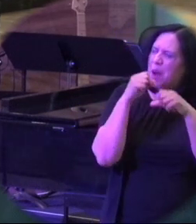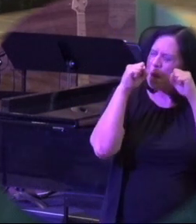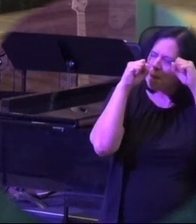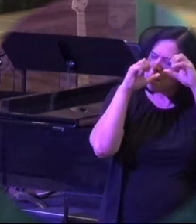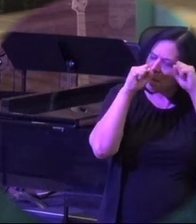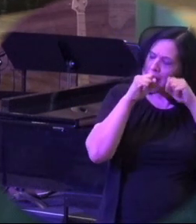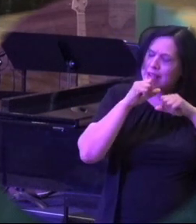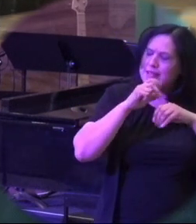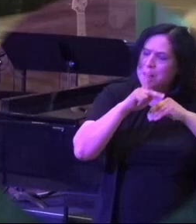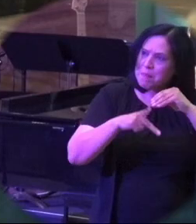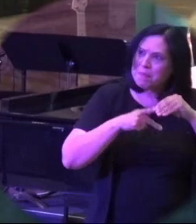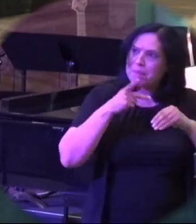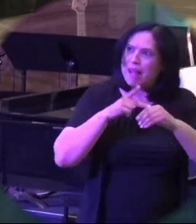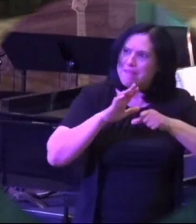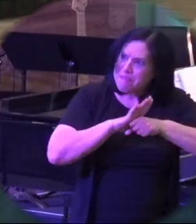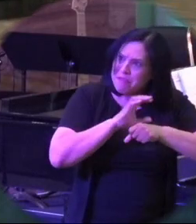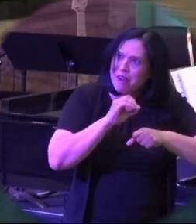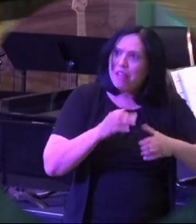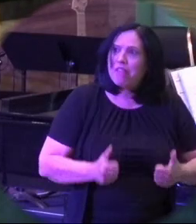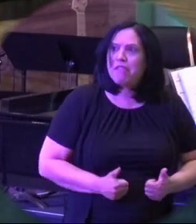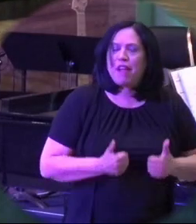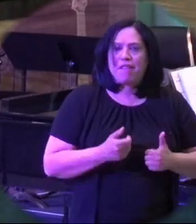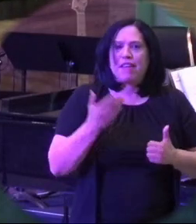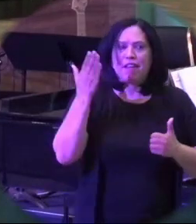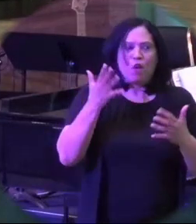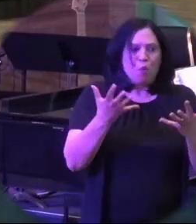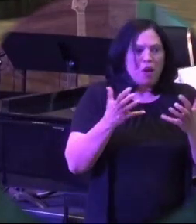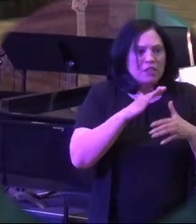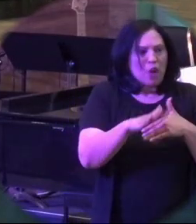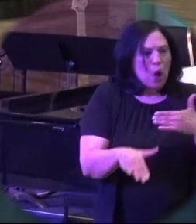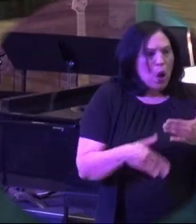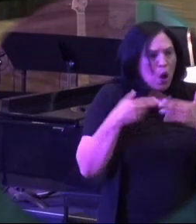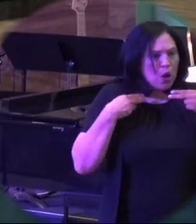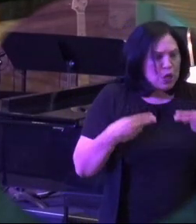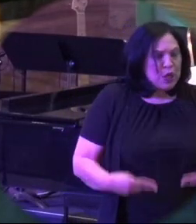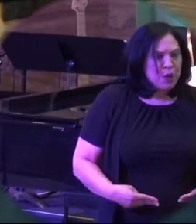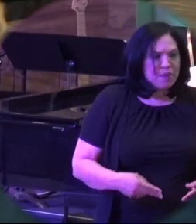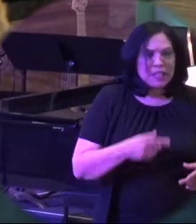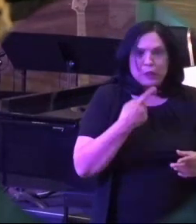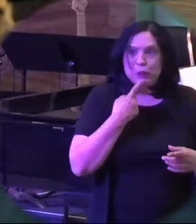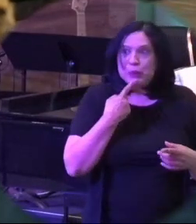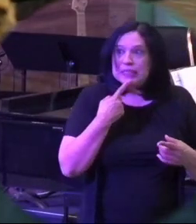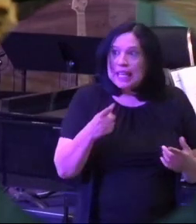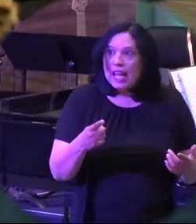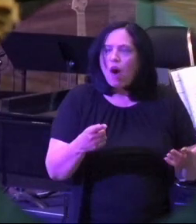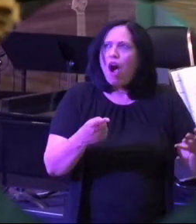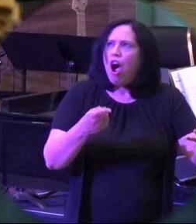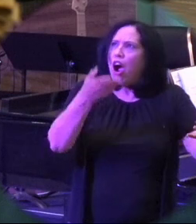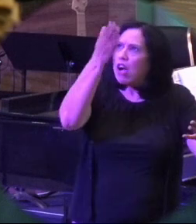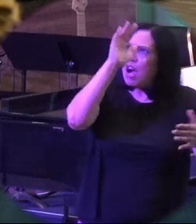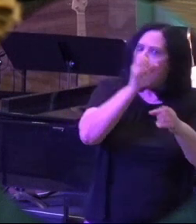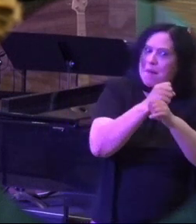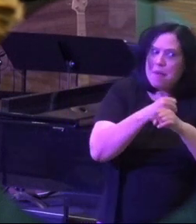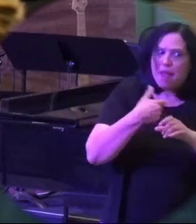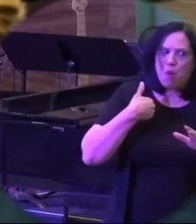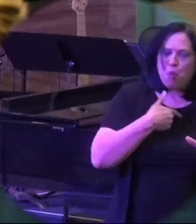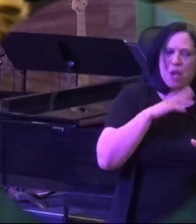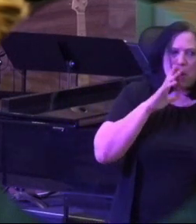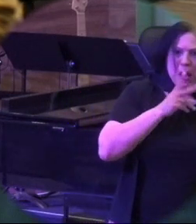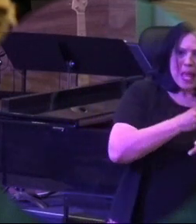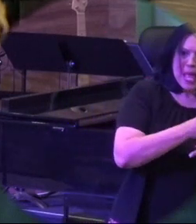wants all humans to say, wow, if God created this, we're going to love it, we're going to take care of it, and we're going to give him the glory.